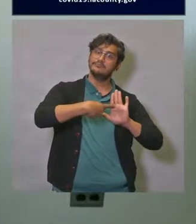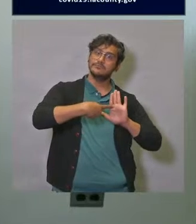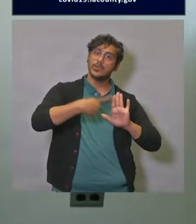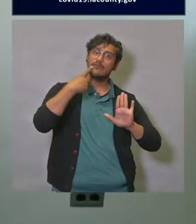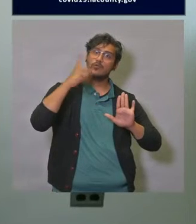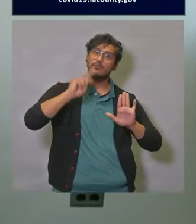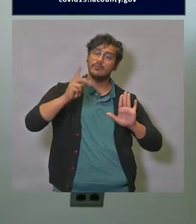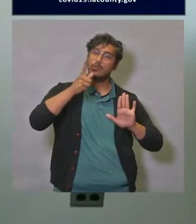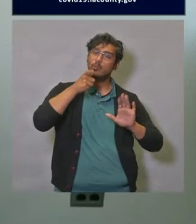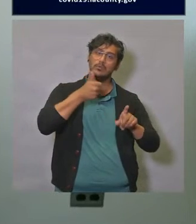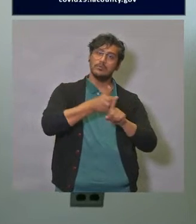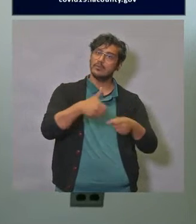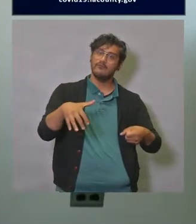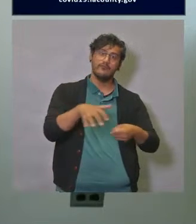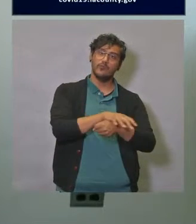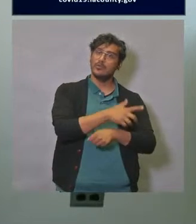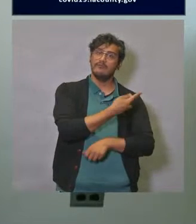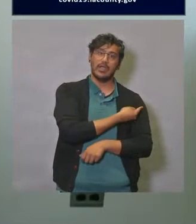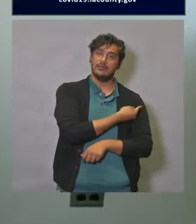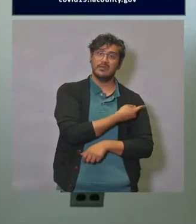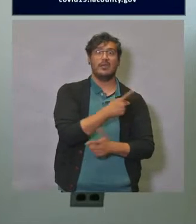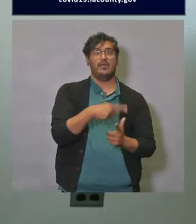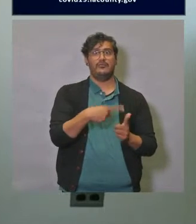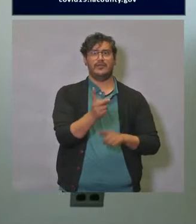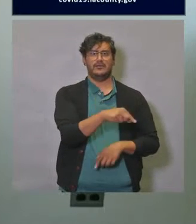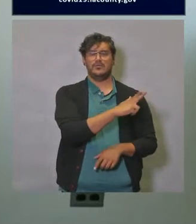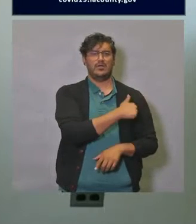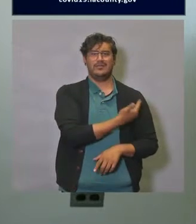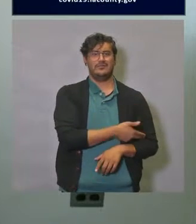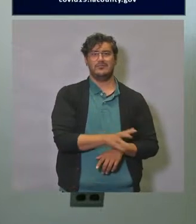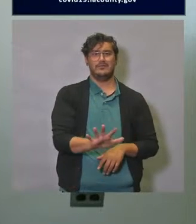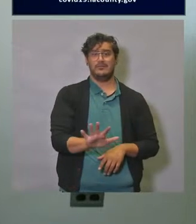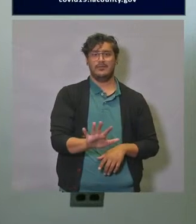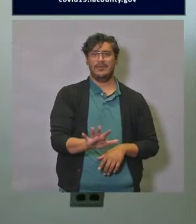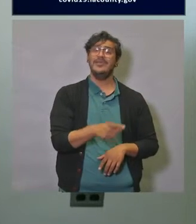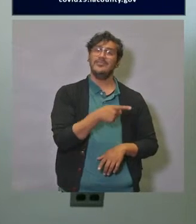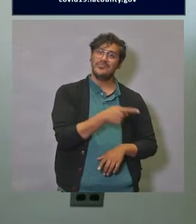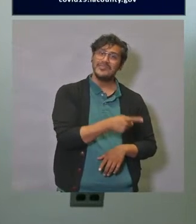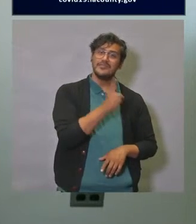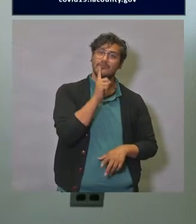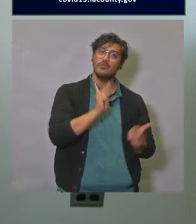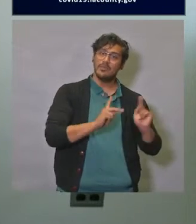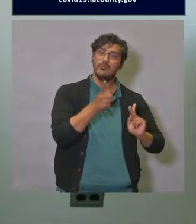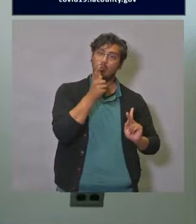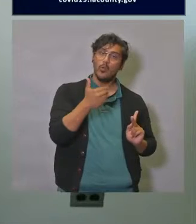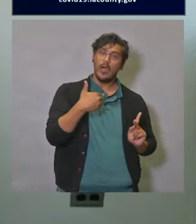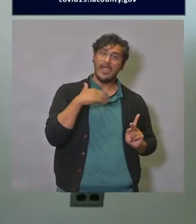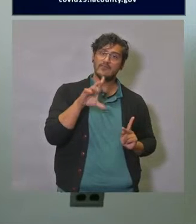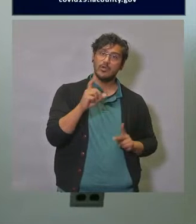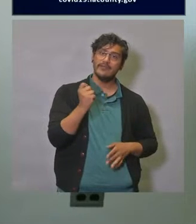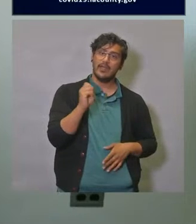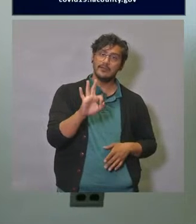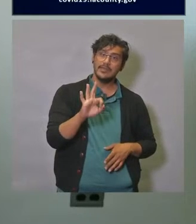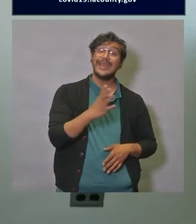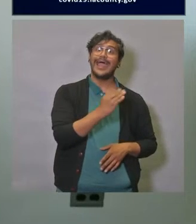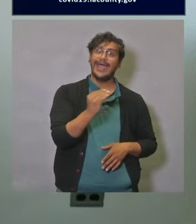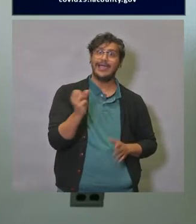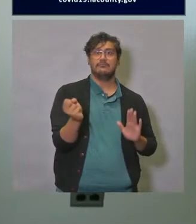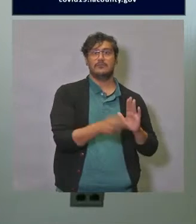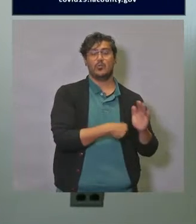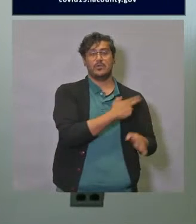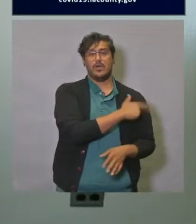vaccinated and ended up being hospitalized. It was data for people who had COVID-19 and ended up being